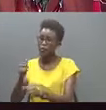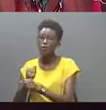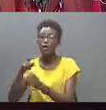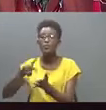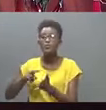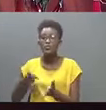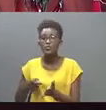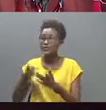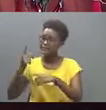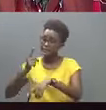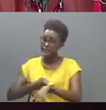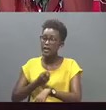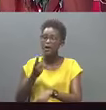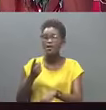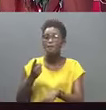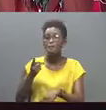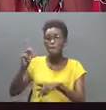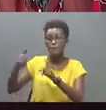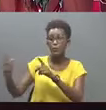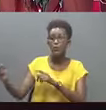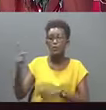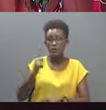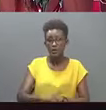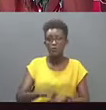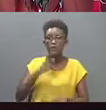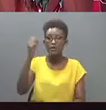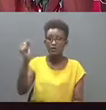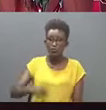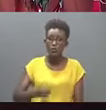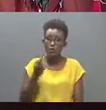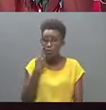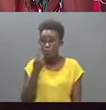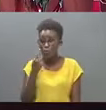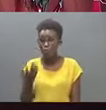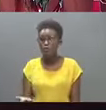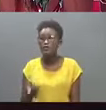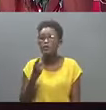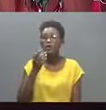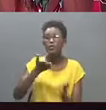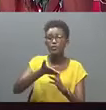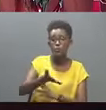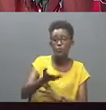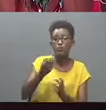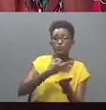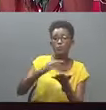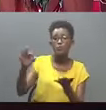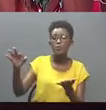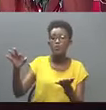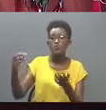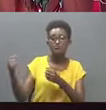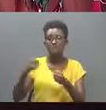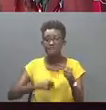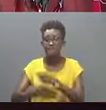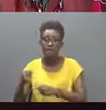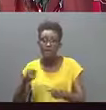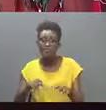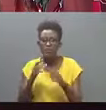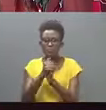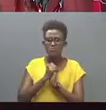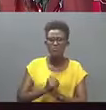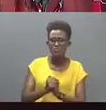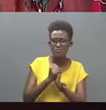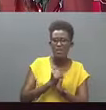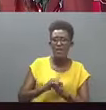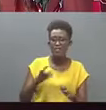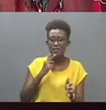people come, abantu baje, they are able to see babasha kubona through spiritual warfare, biciye mu ntambara yo mu mwuka, through empowered